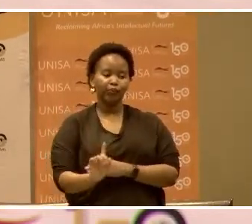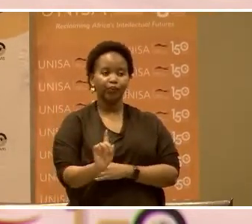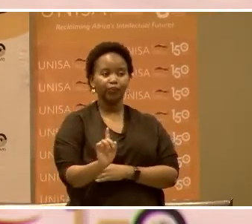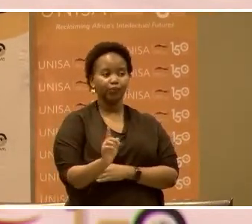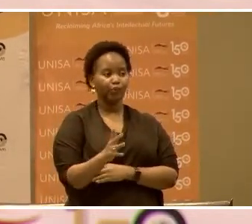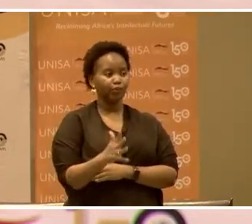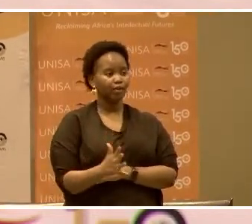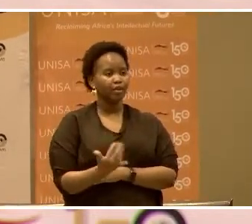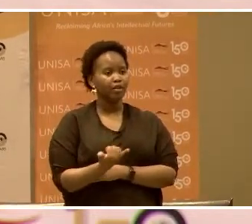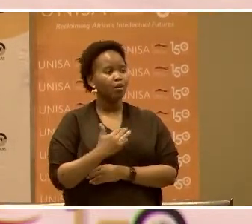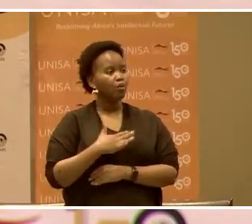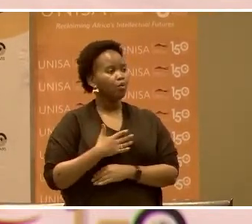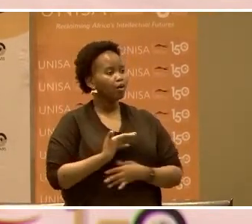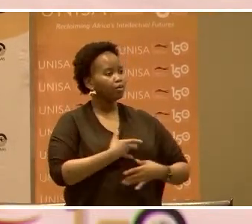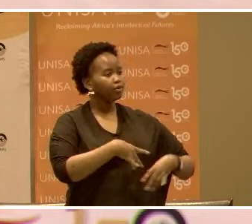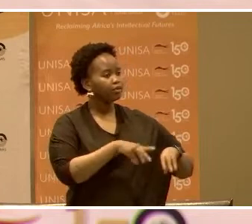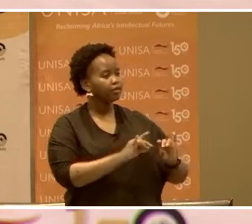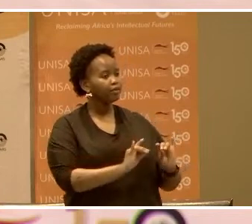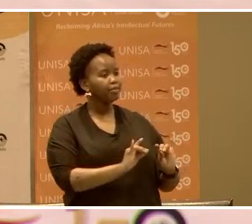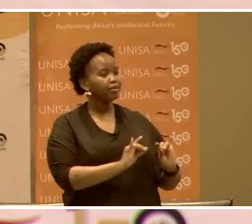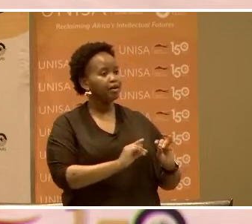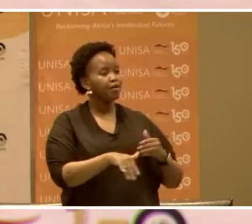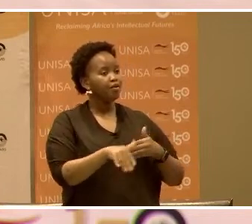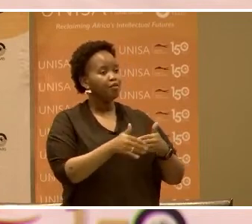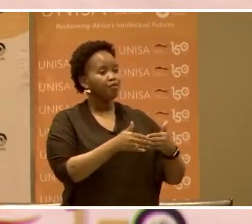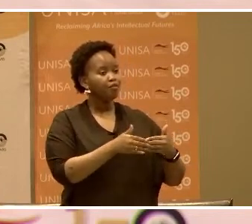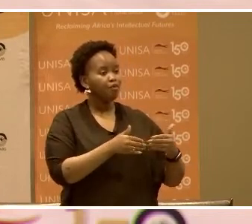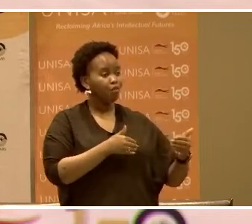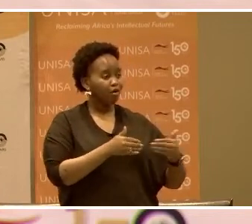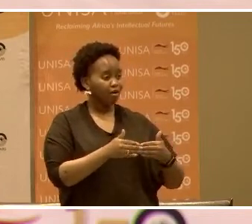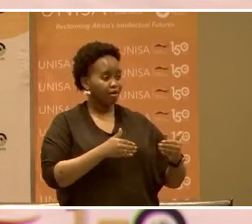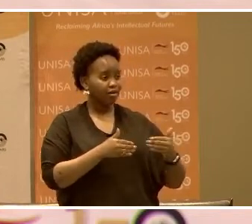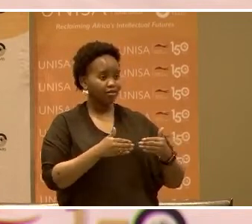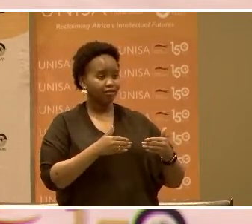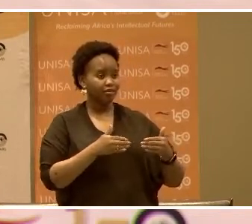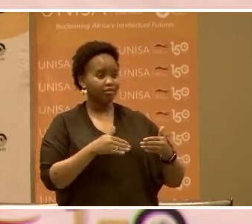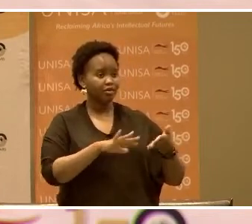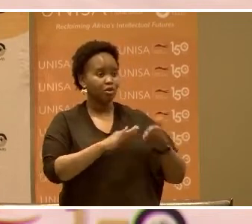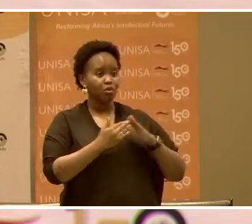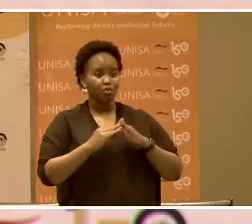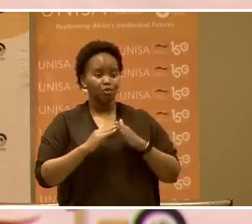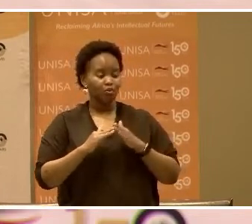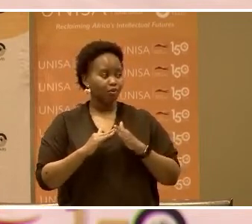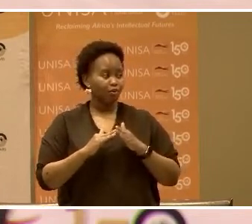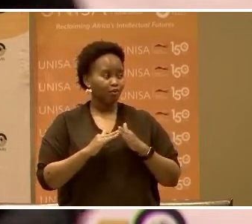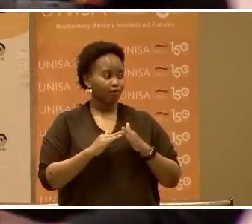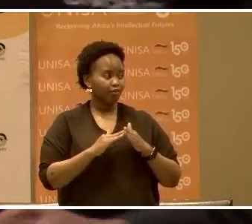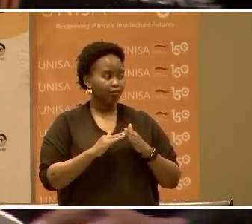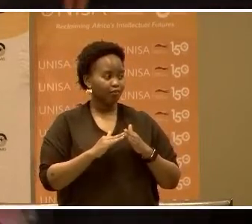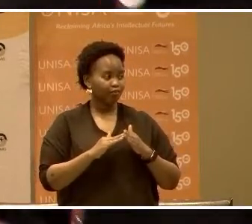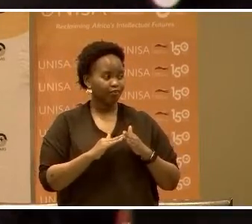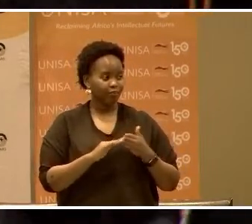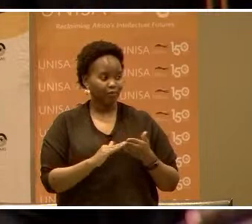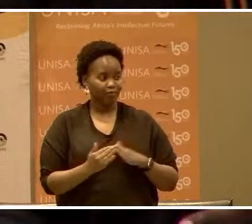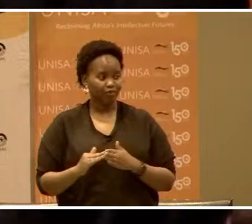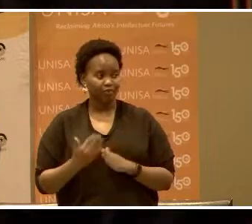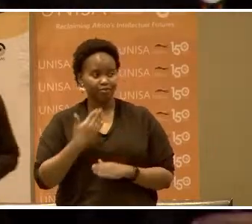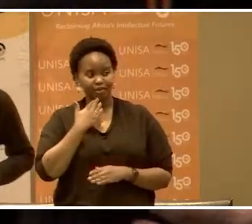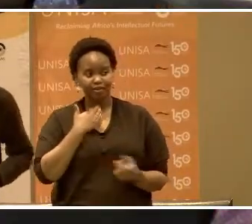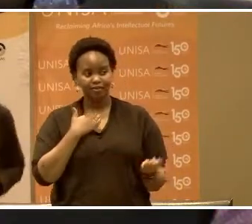chairperson of the organizing committee to come and make an announcement. Thank you very much, colleagues.